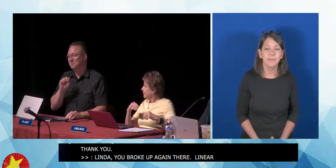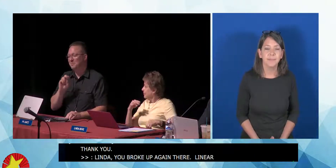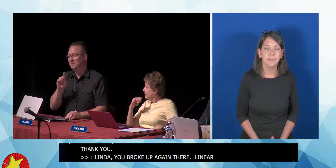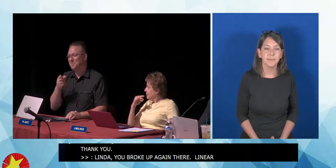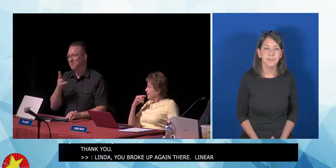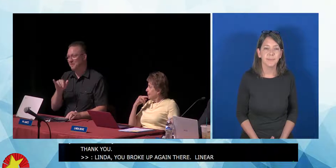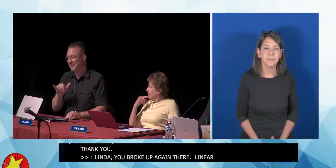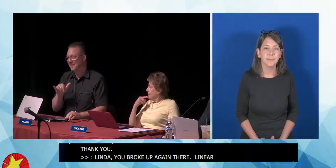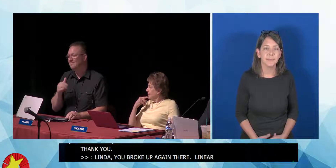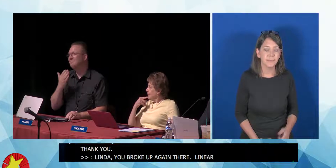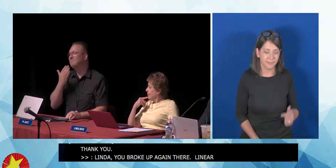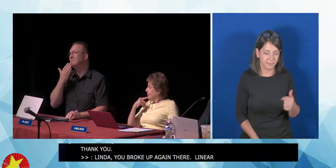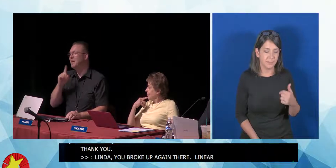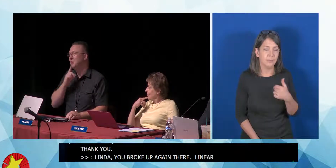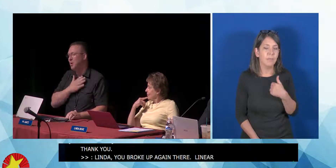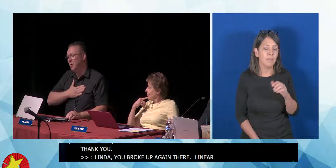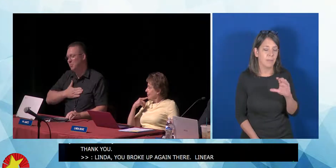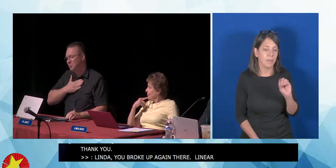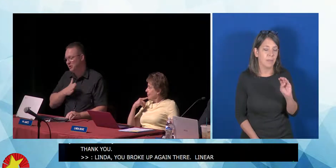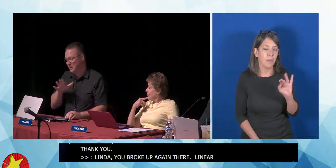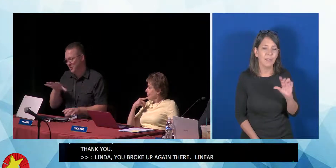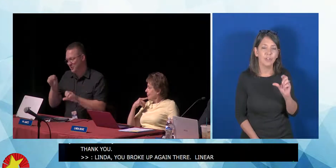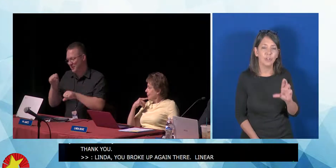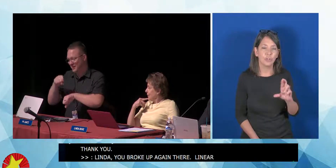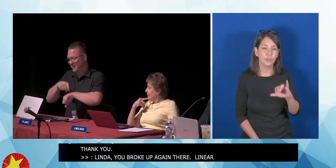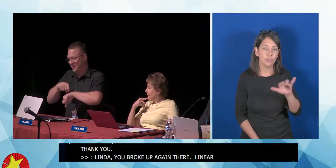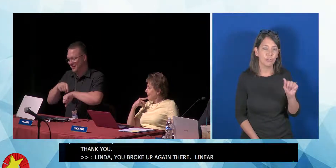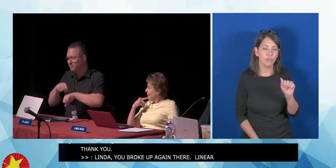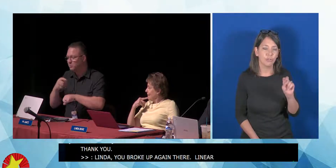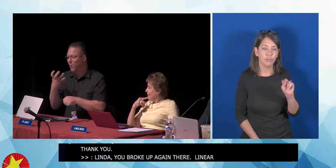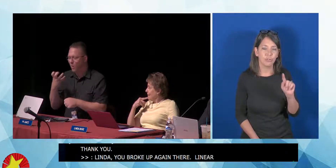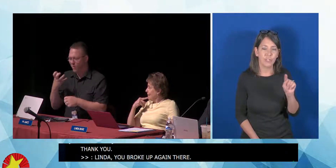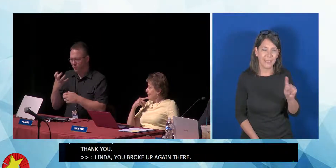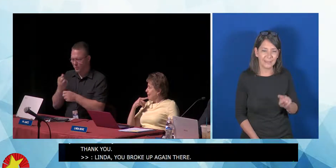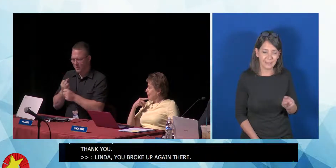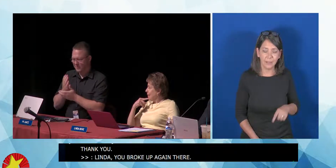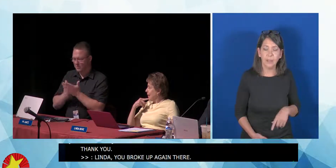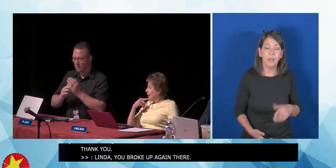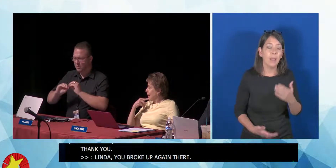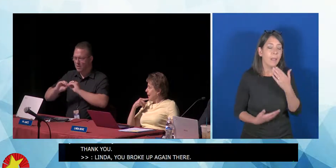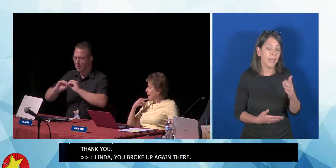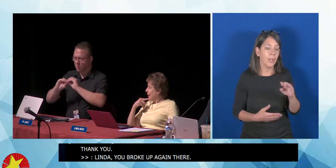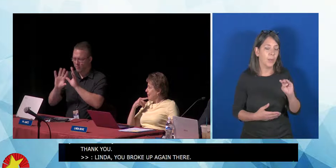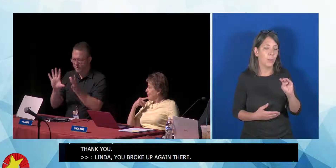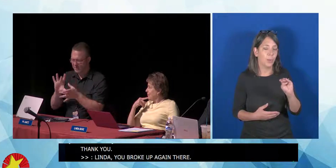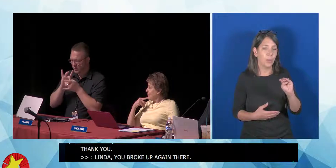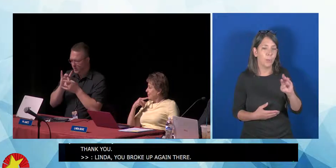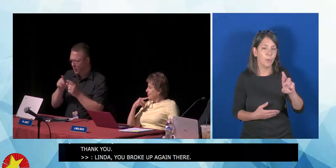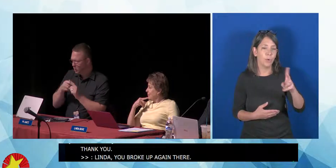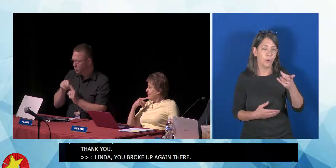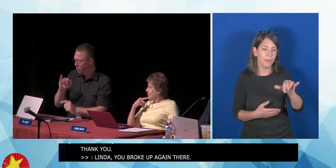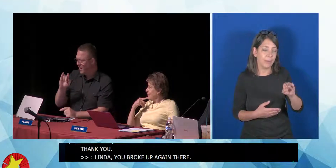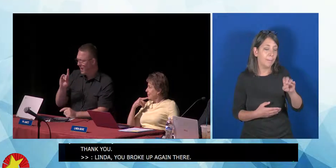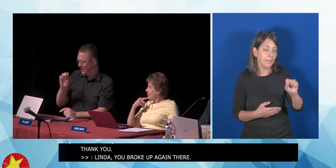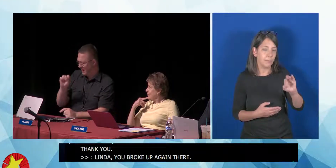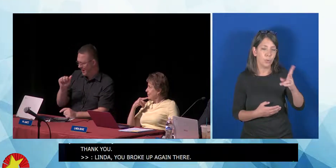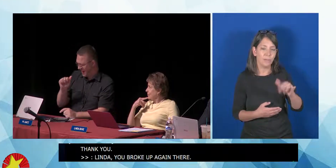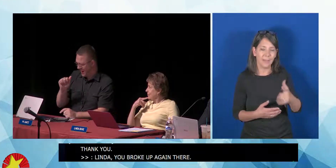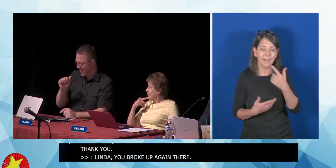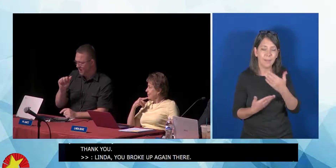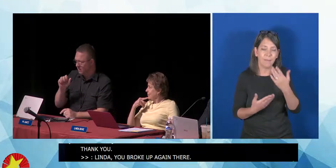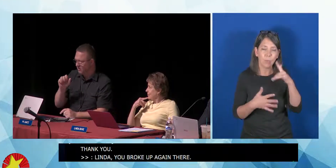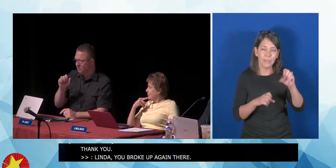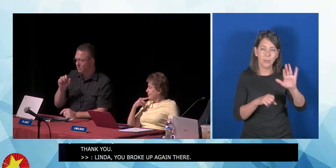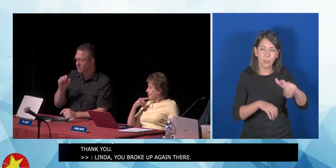This is Commissioner Jantz. Sorry, Ms. Murphy, thank you. I appreciate you taking the time. I do want to get some